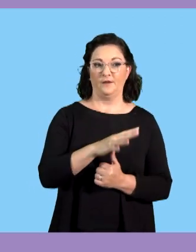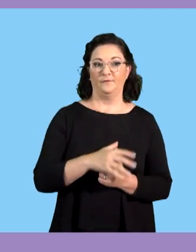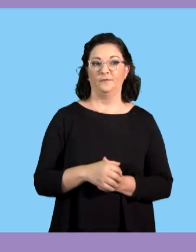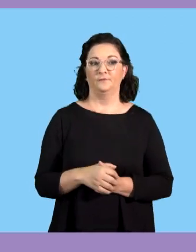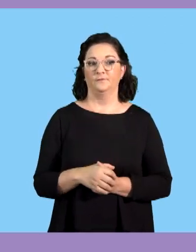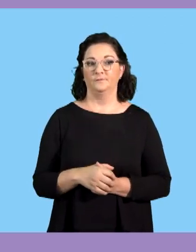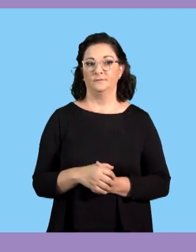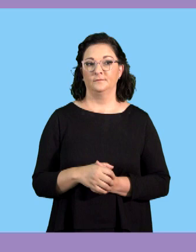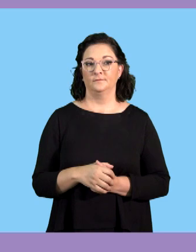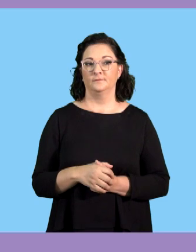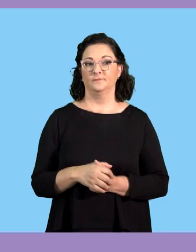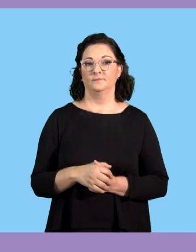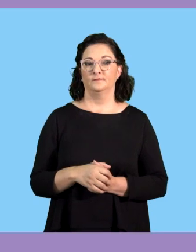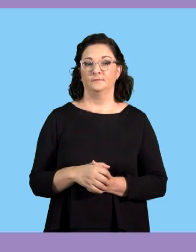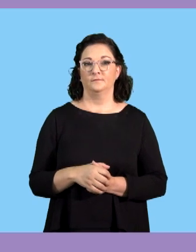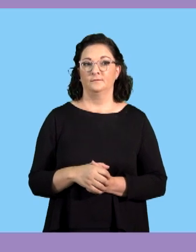5.